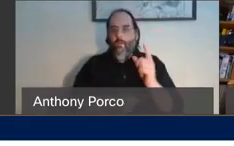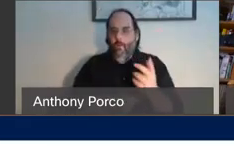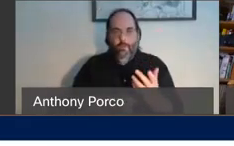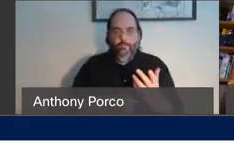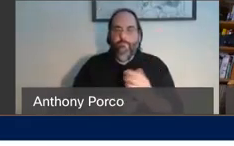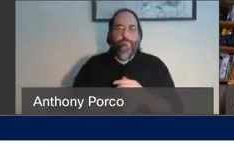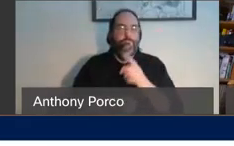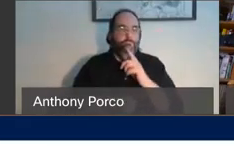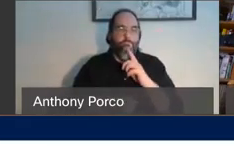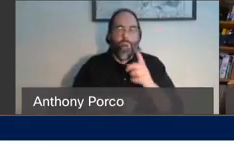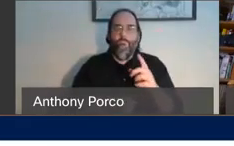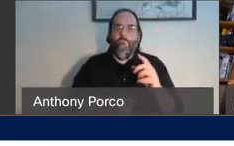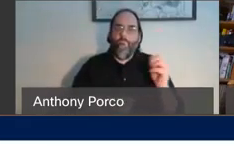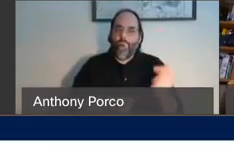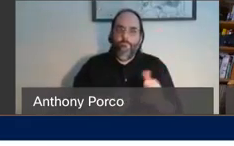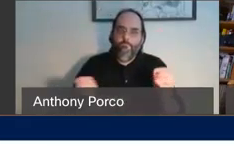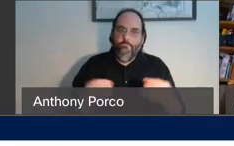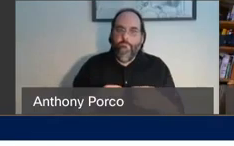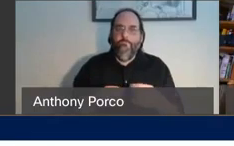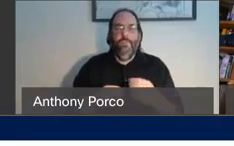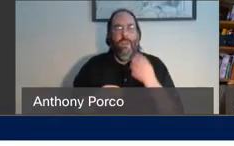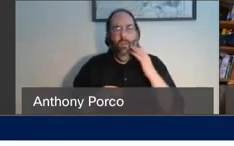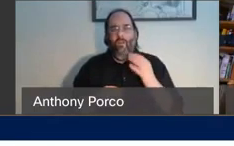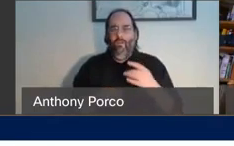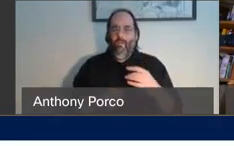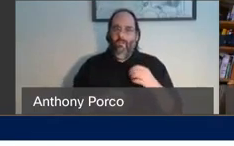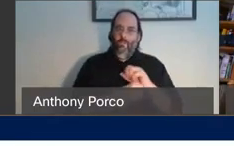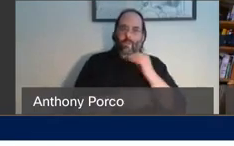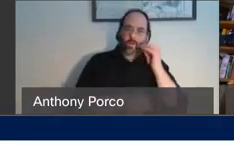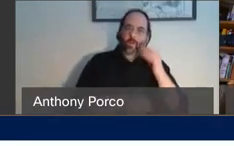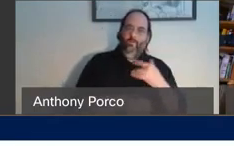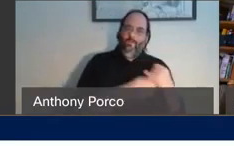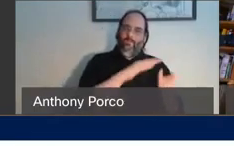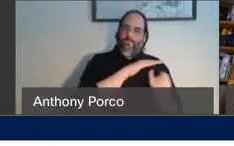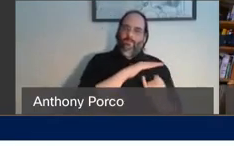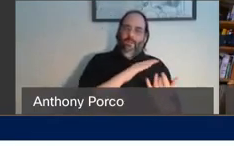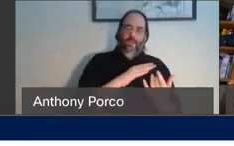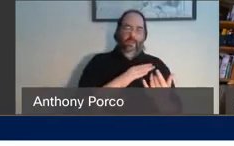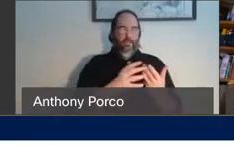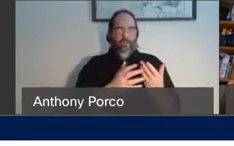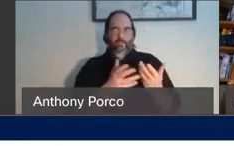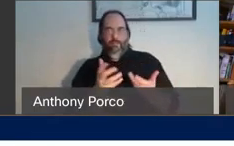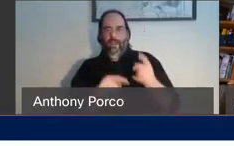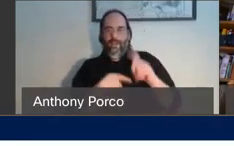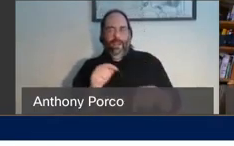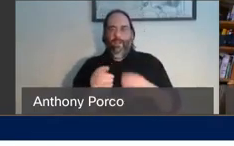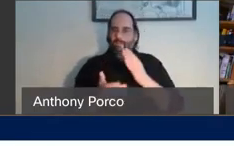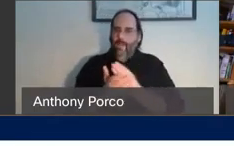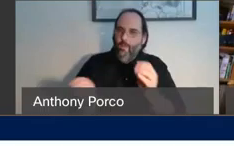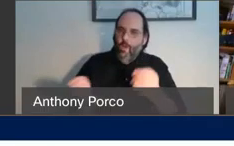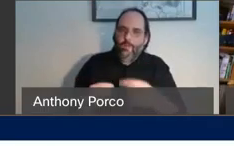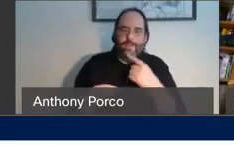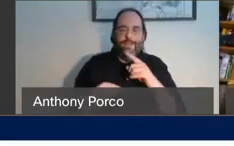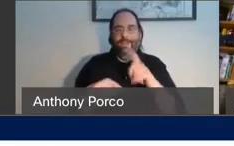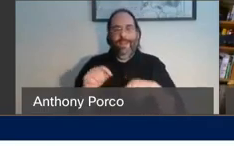in offices and it's kind of isolating not to be able to walk to someone's office and say hi and walk by and see how people are doing.